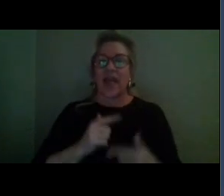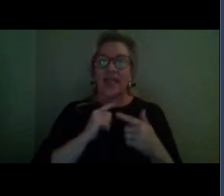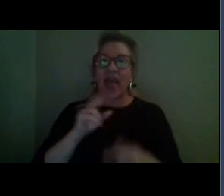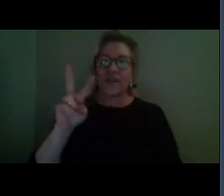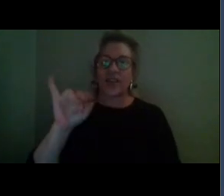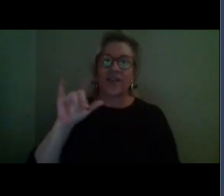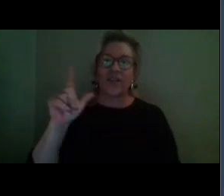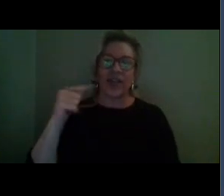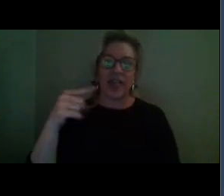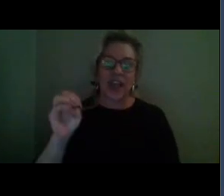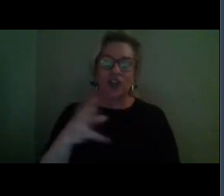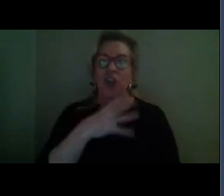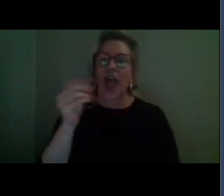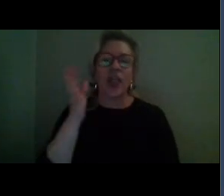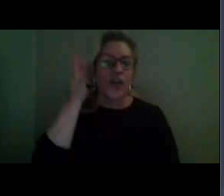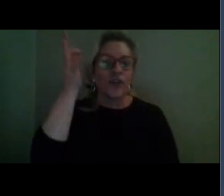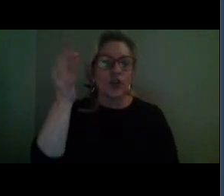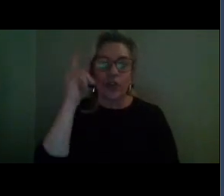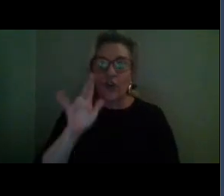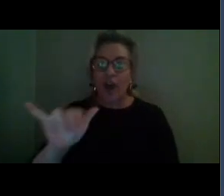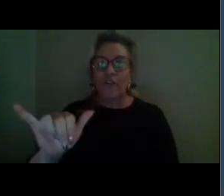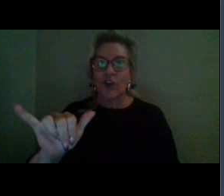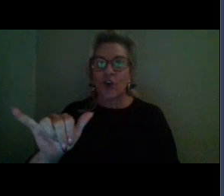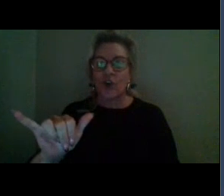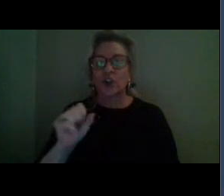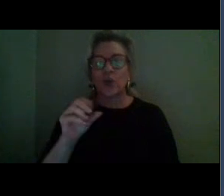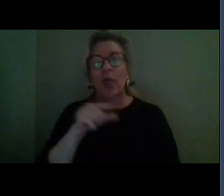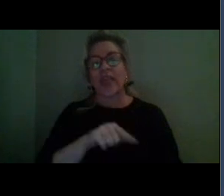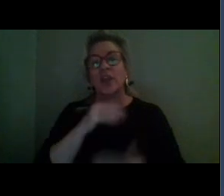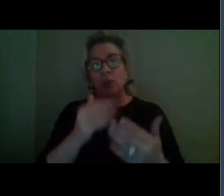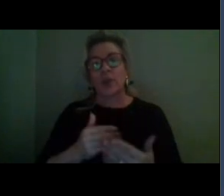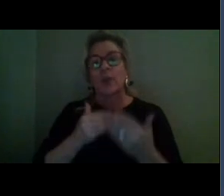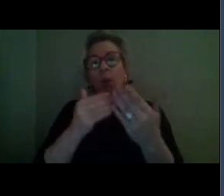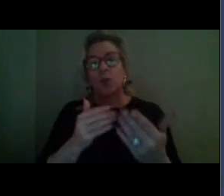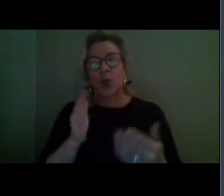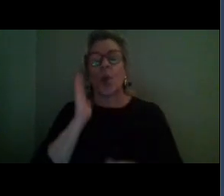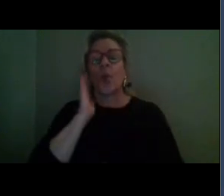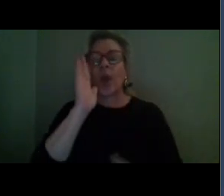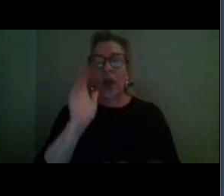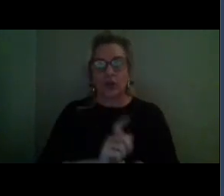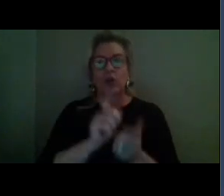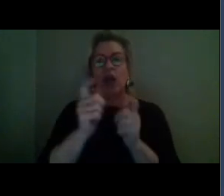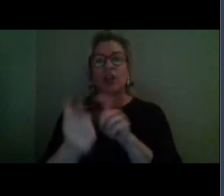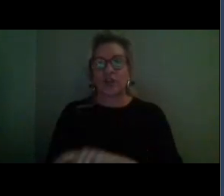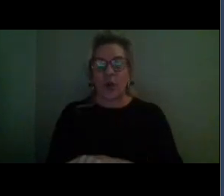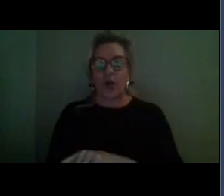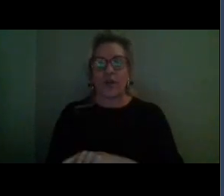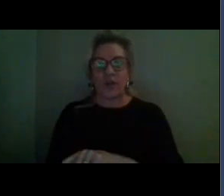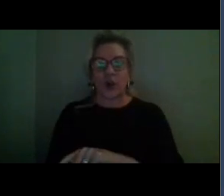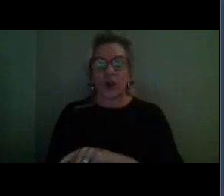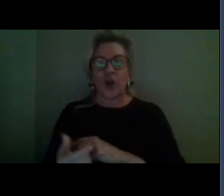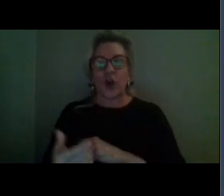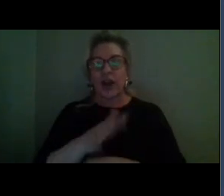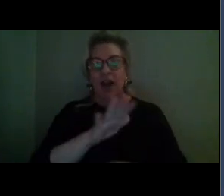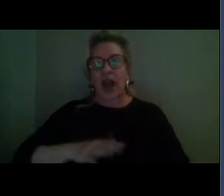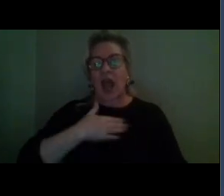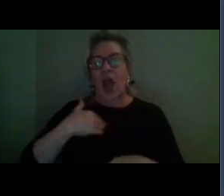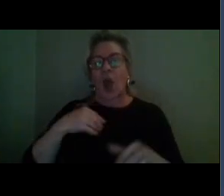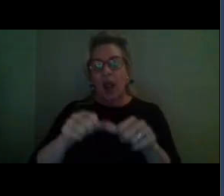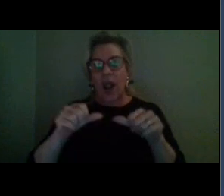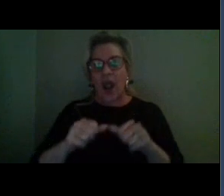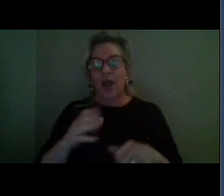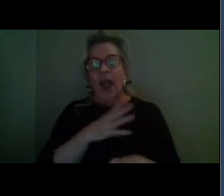its future forever. This proposal will transform downtown Walla and create a